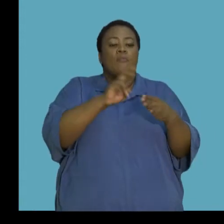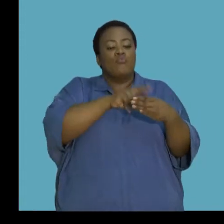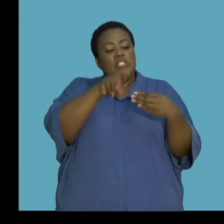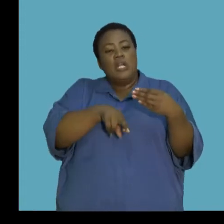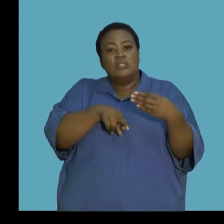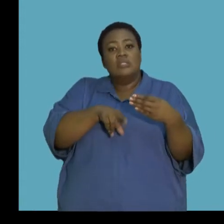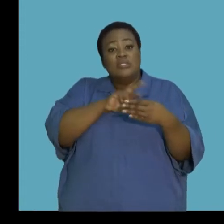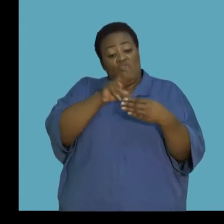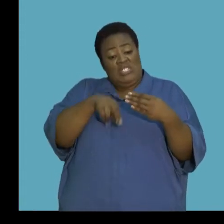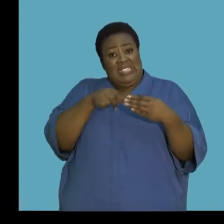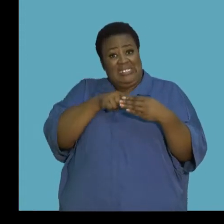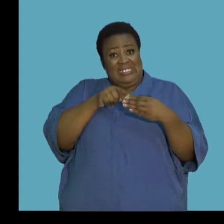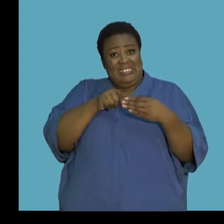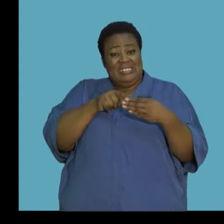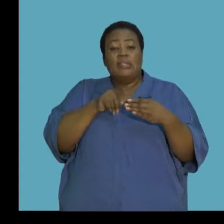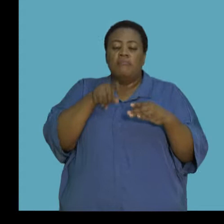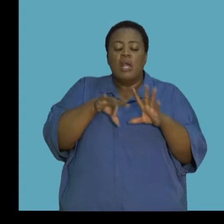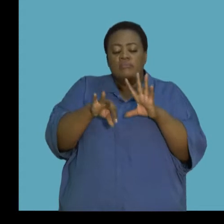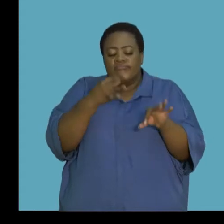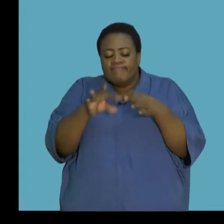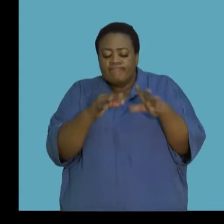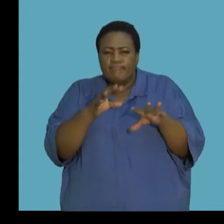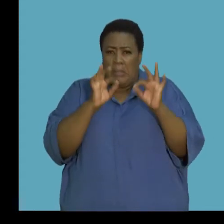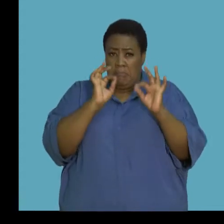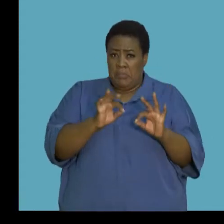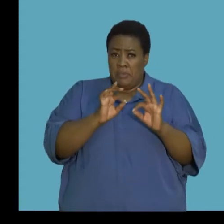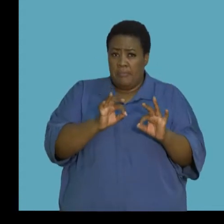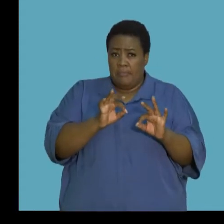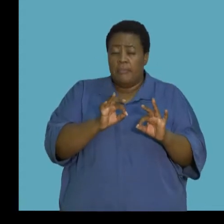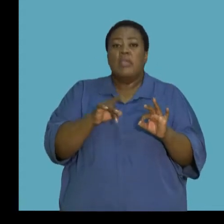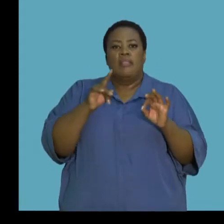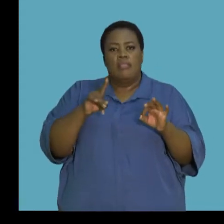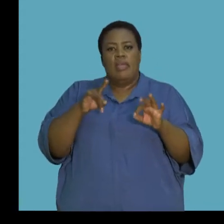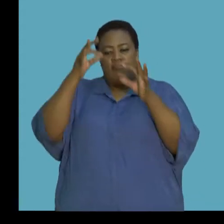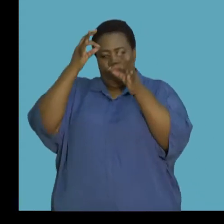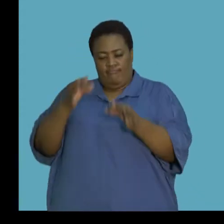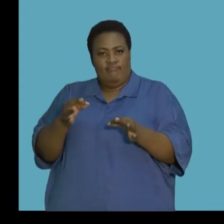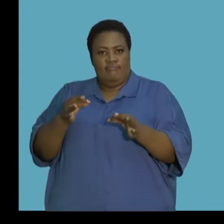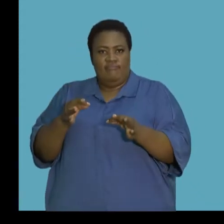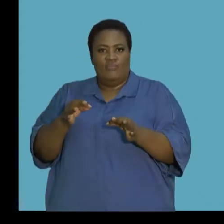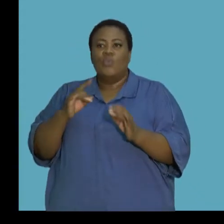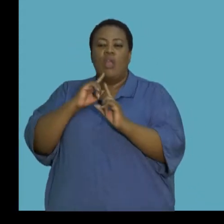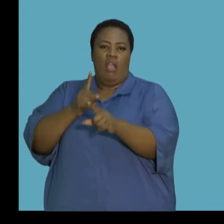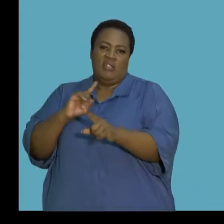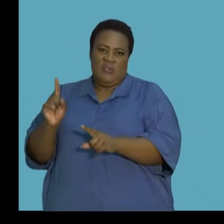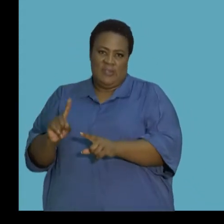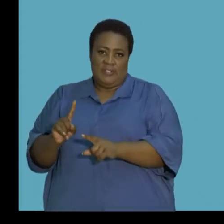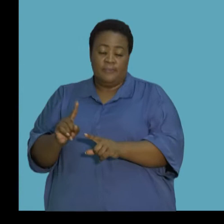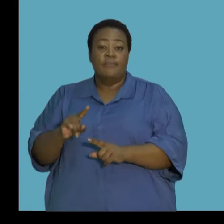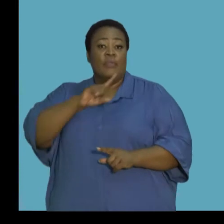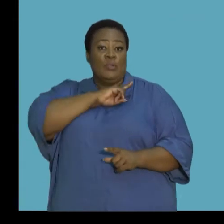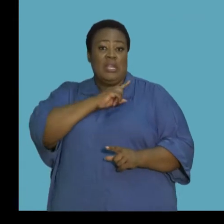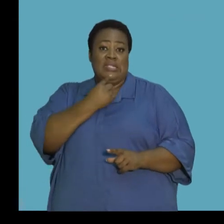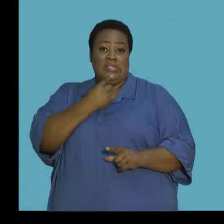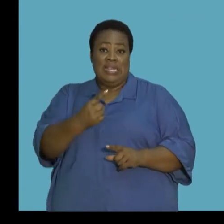give us results, and those results should be analyzed and conclusions drawn.